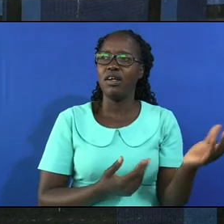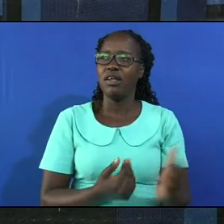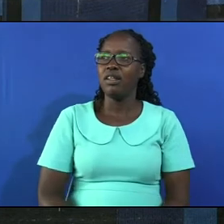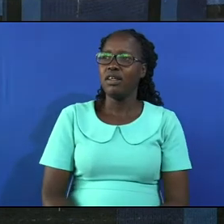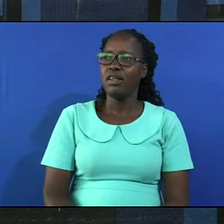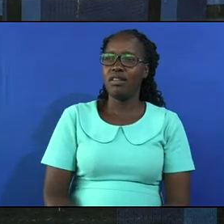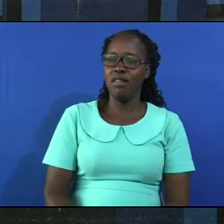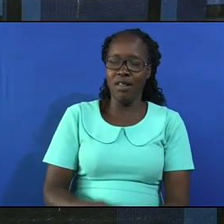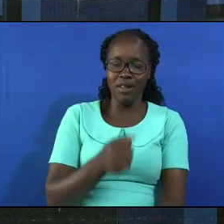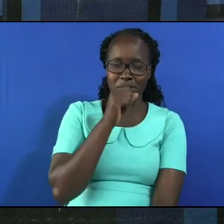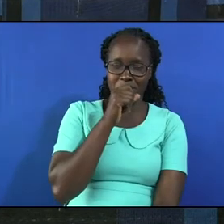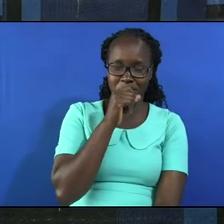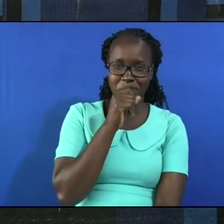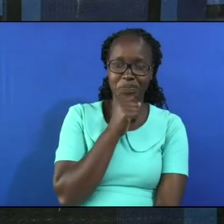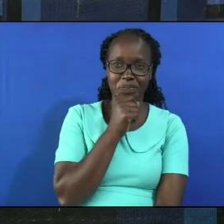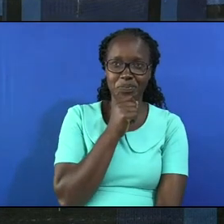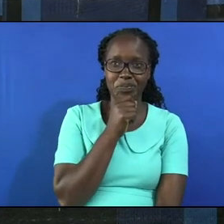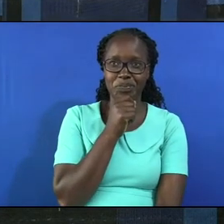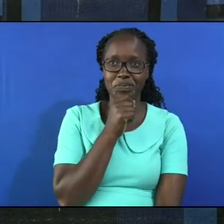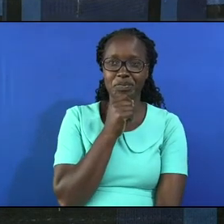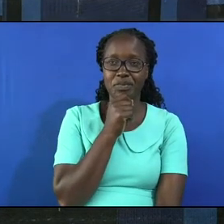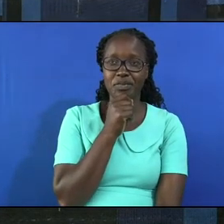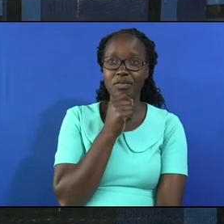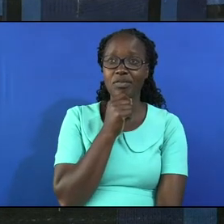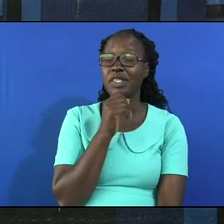You are sick. Are we together? That